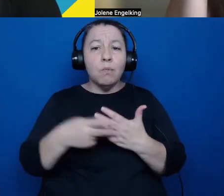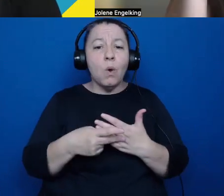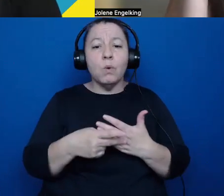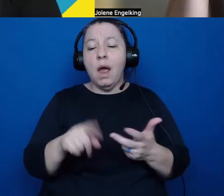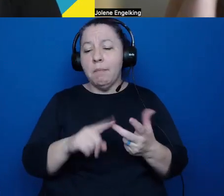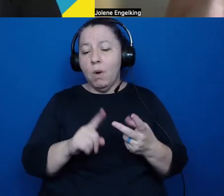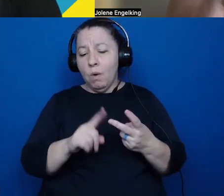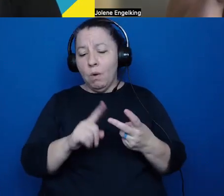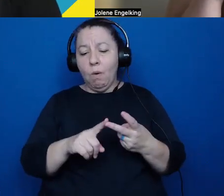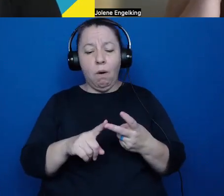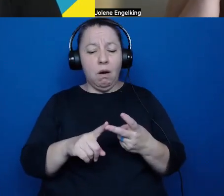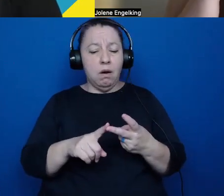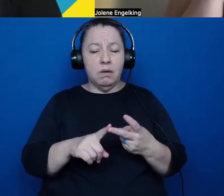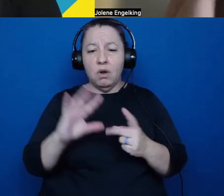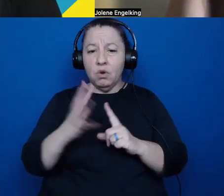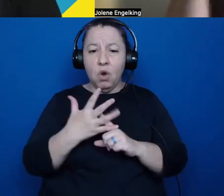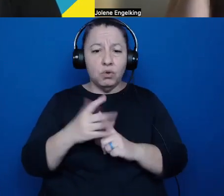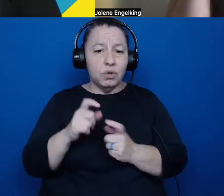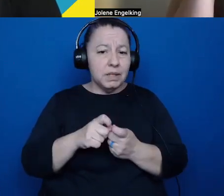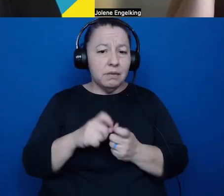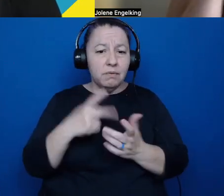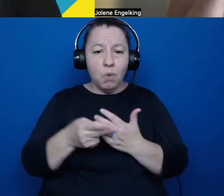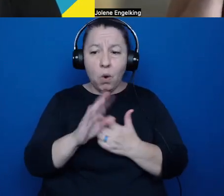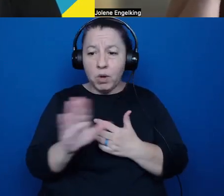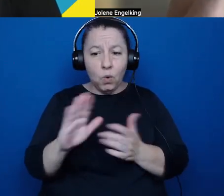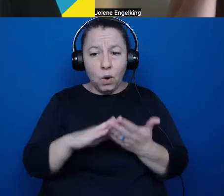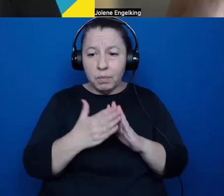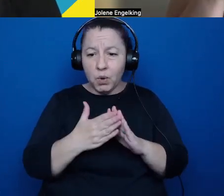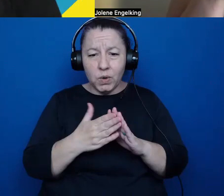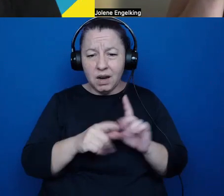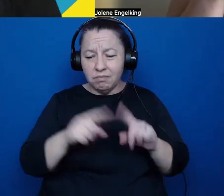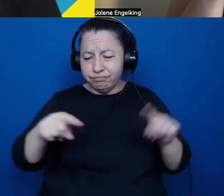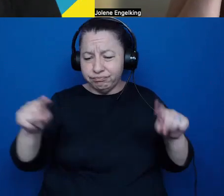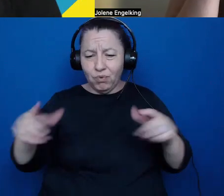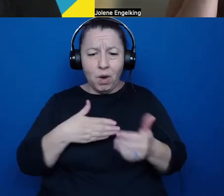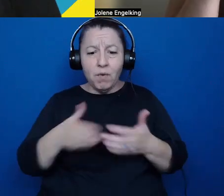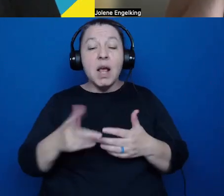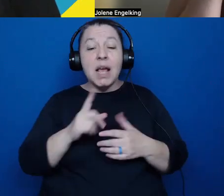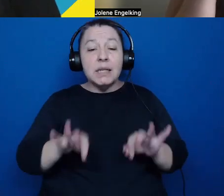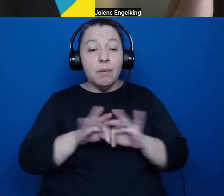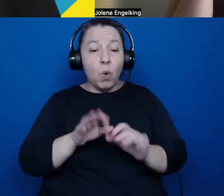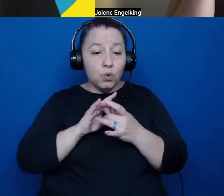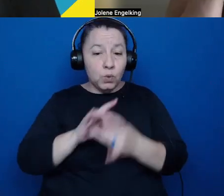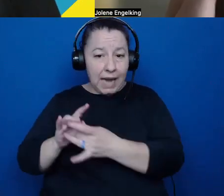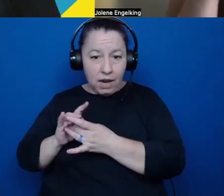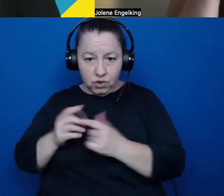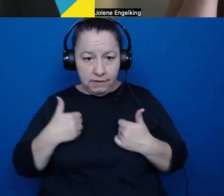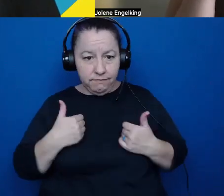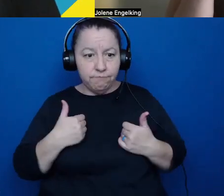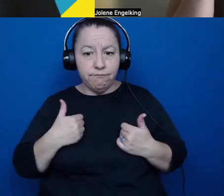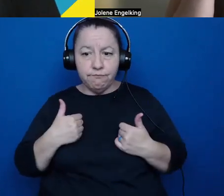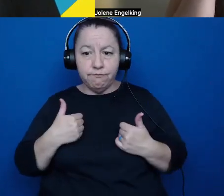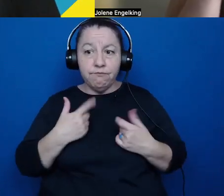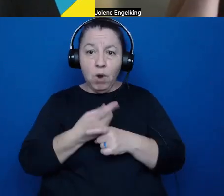or be it, the culture civic program in your community, all these sorts of things. It's so important to have those connections, right? And people cannot